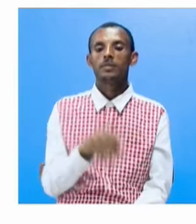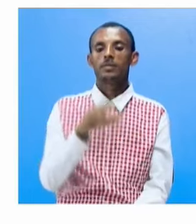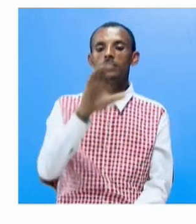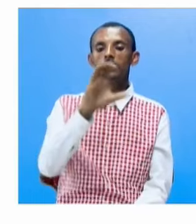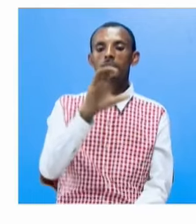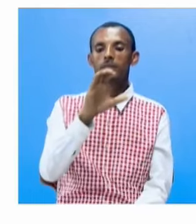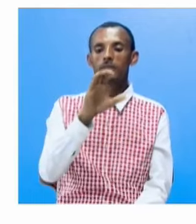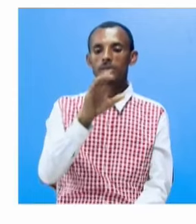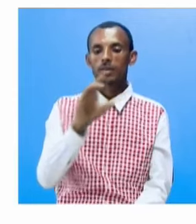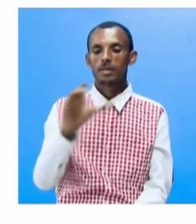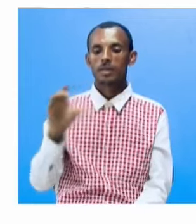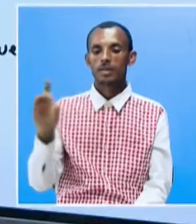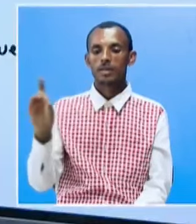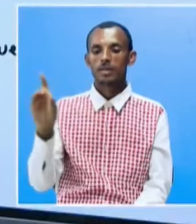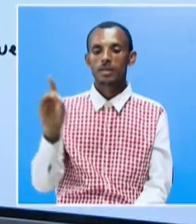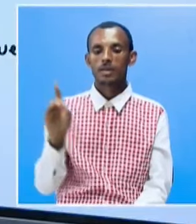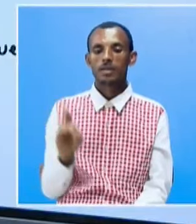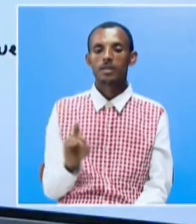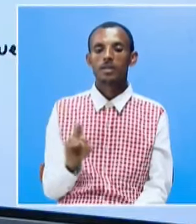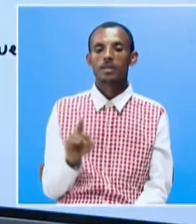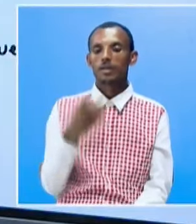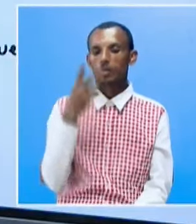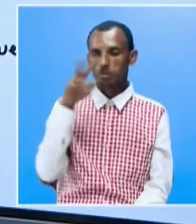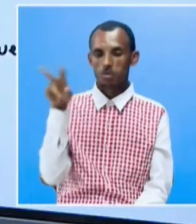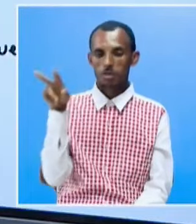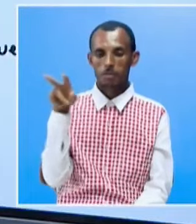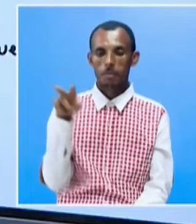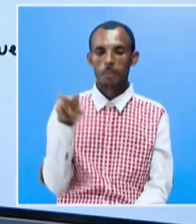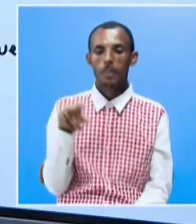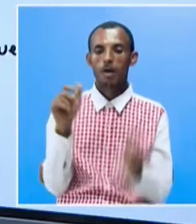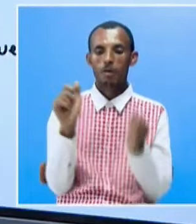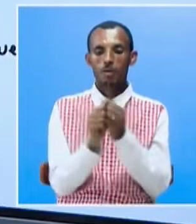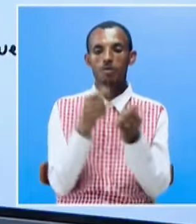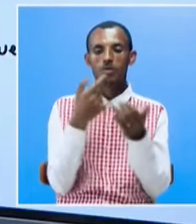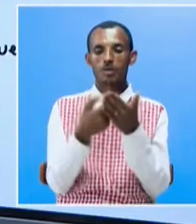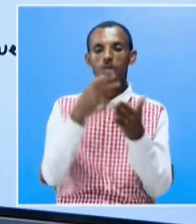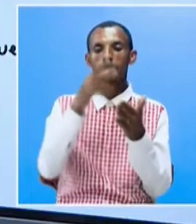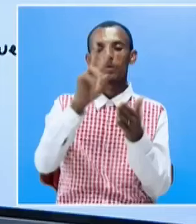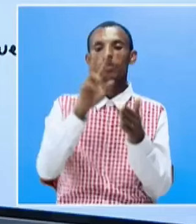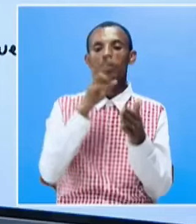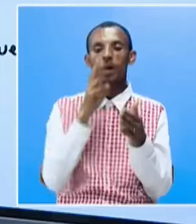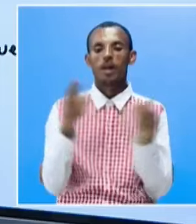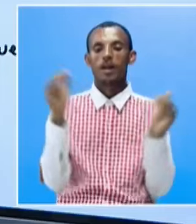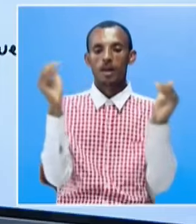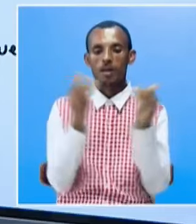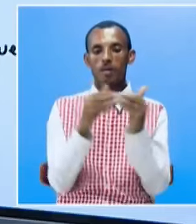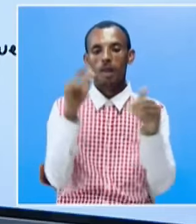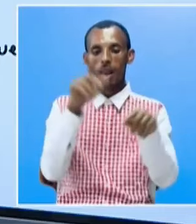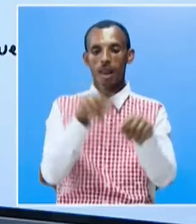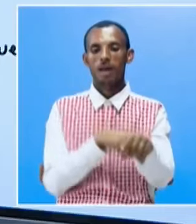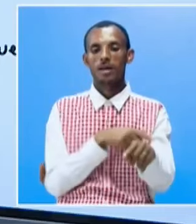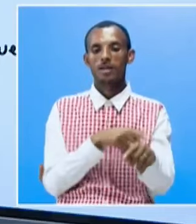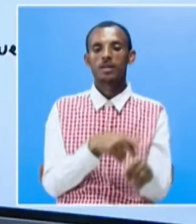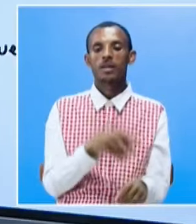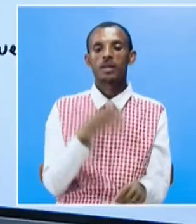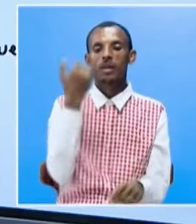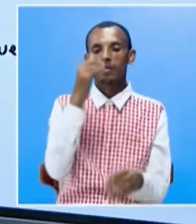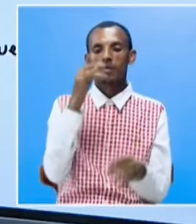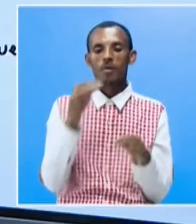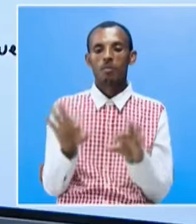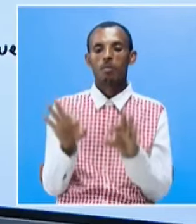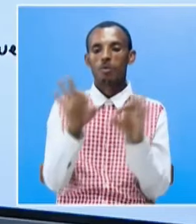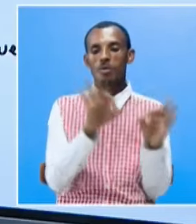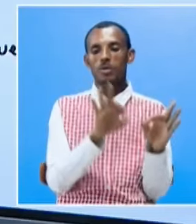CD, as you can see, both of these two line segments have equal lengths. If you put